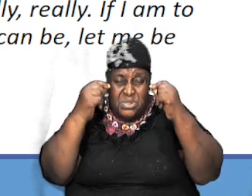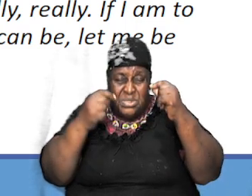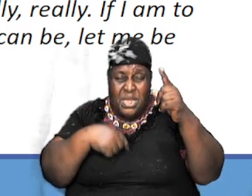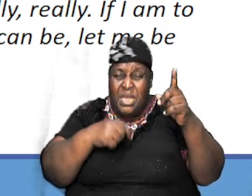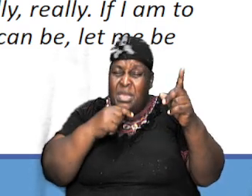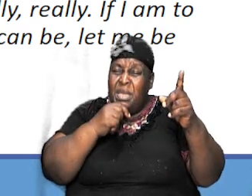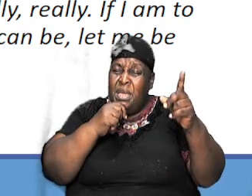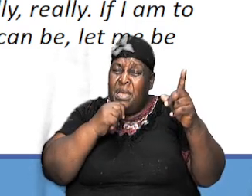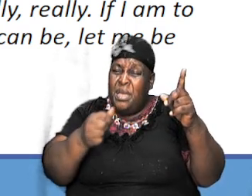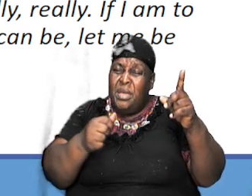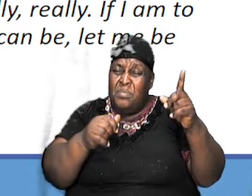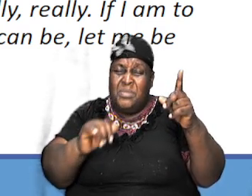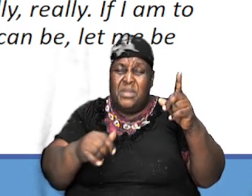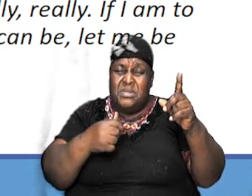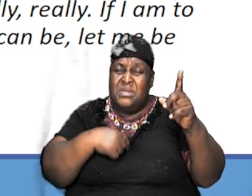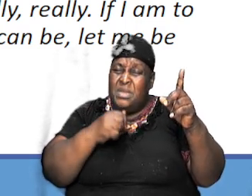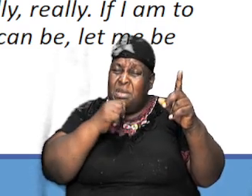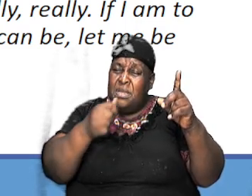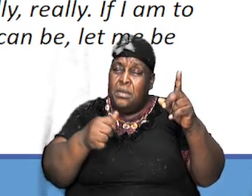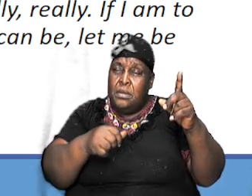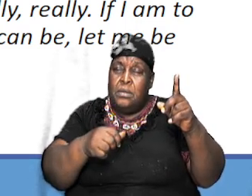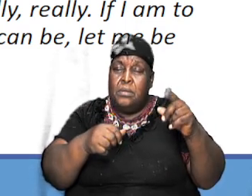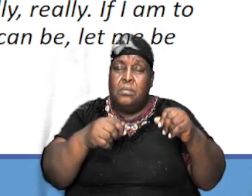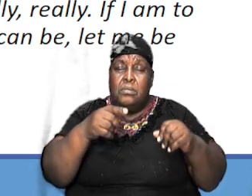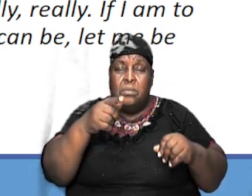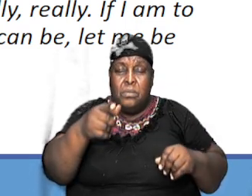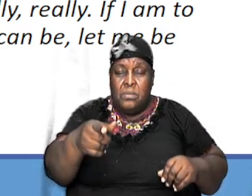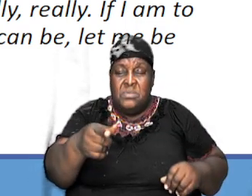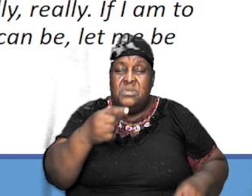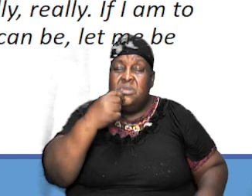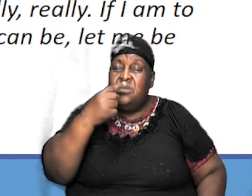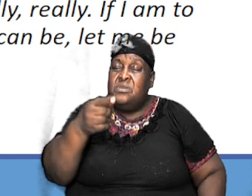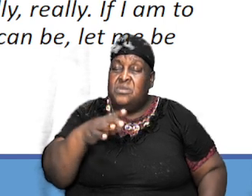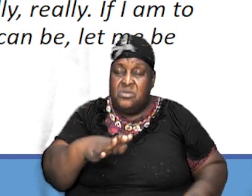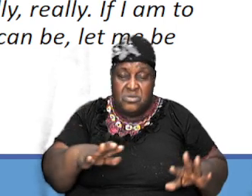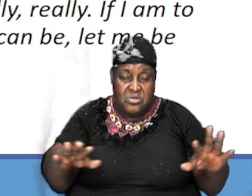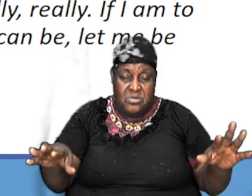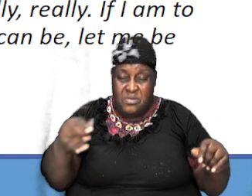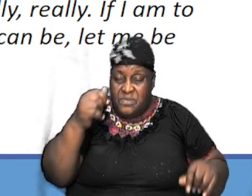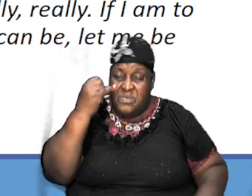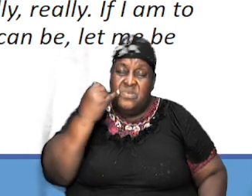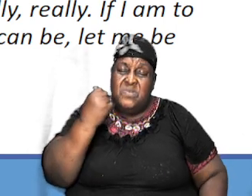said, thus shalt thou say unto the children of Israel,